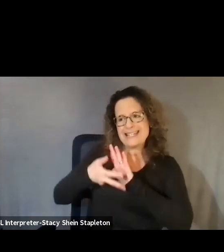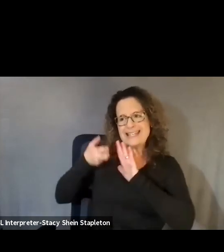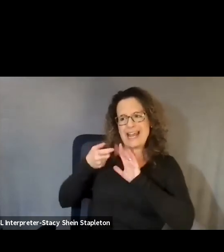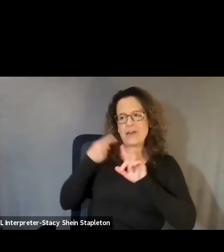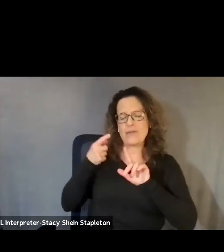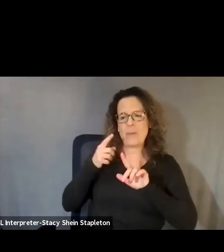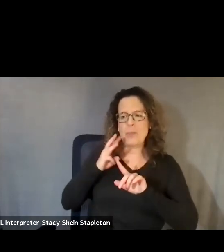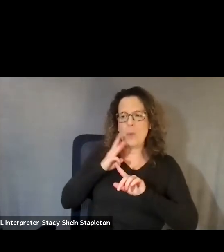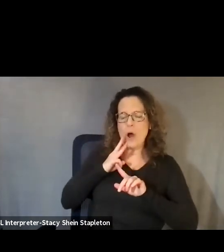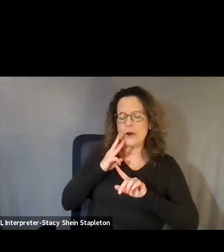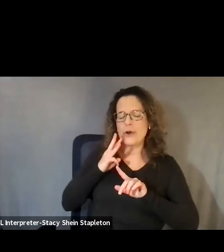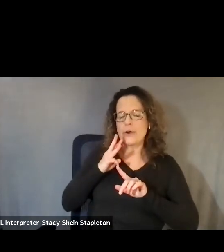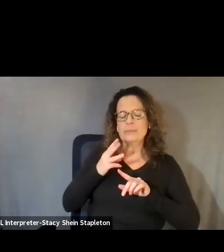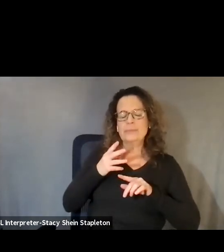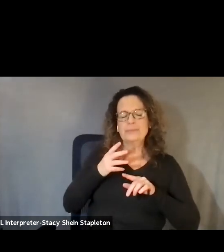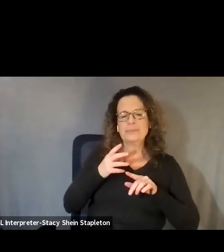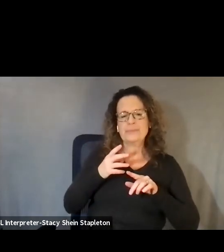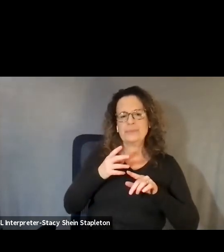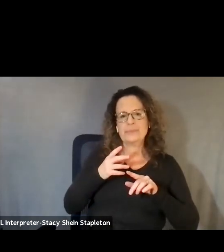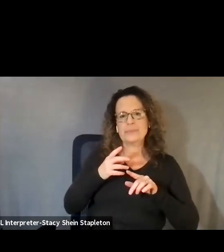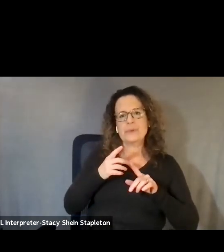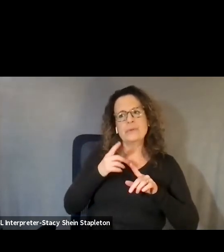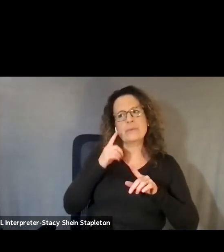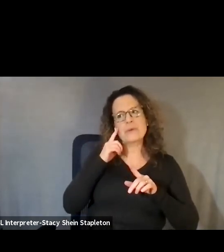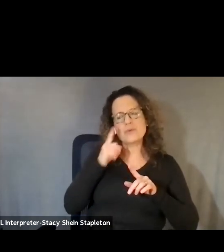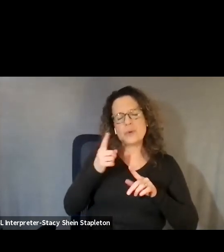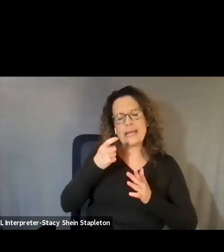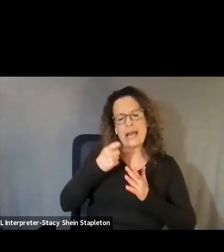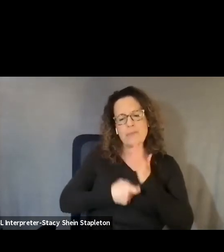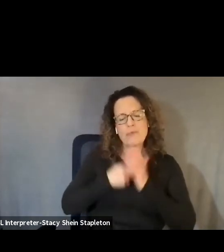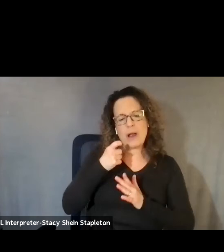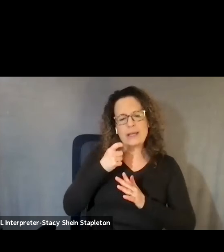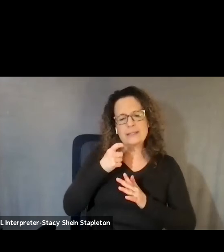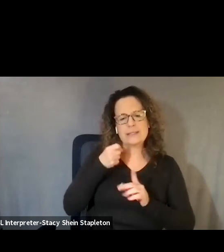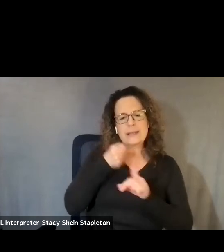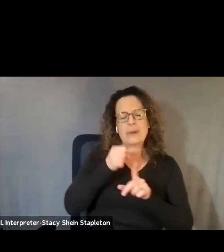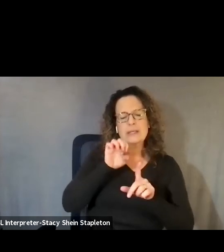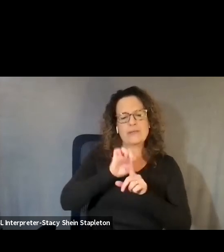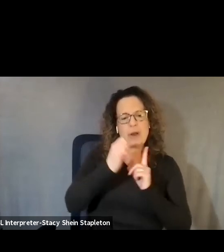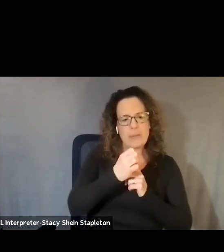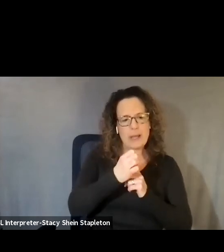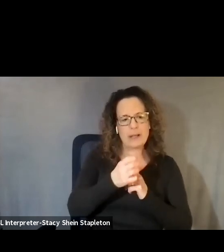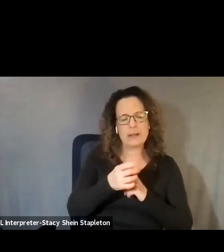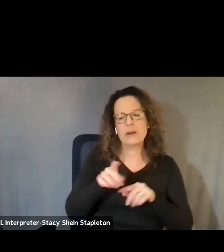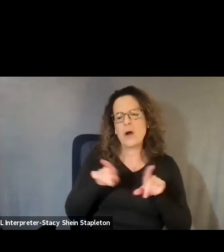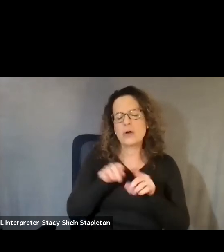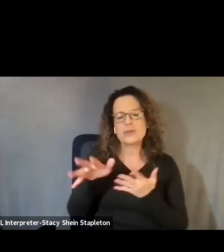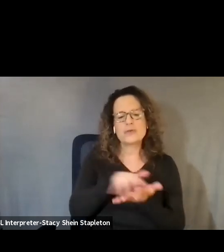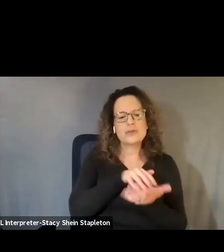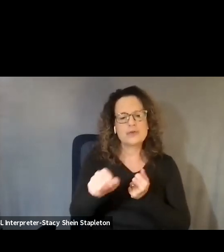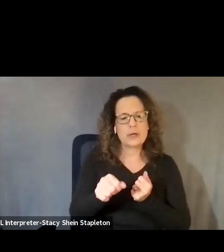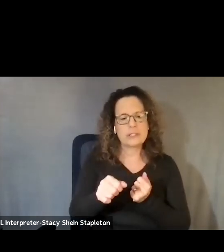that grain, it has come with a price, and that price has often been the destruction of habitat like